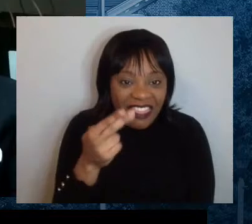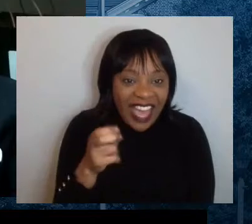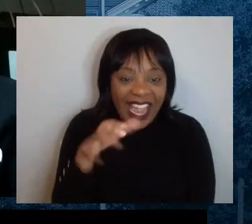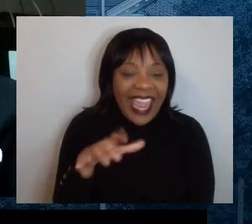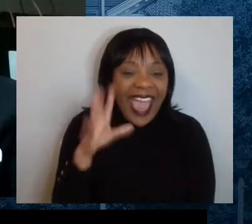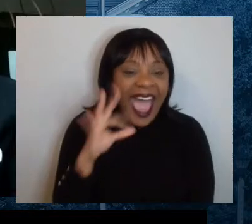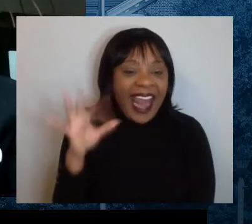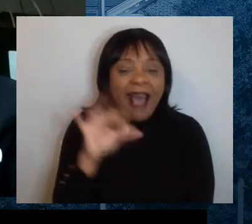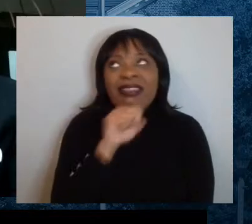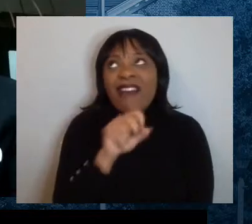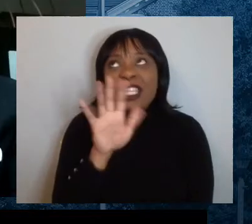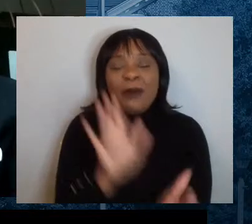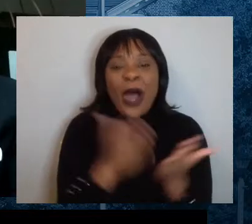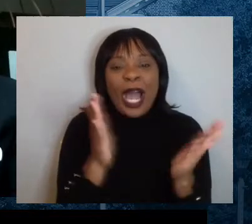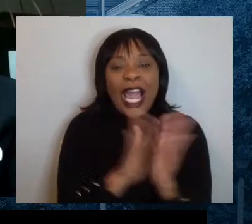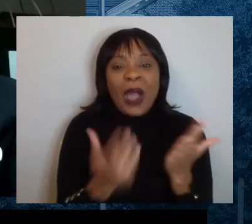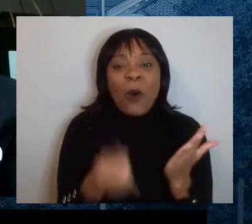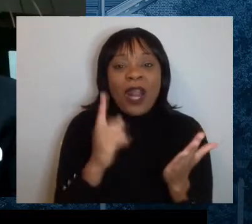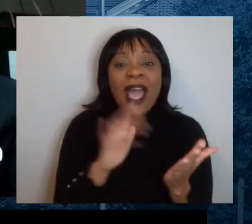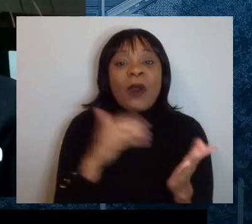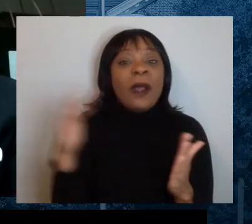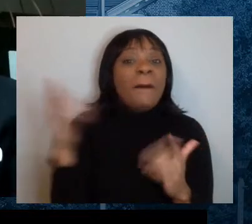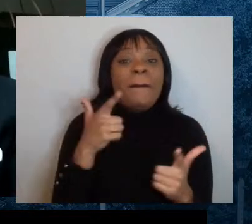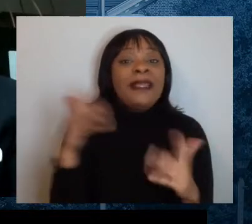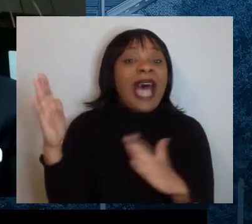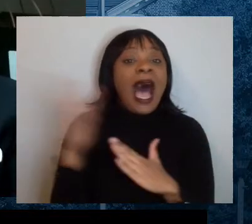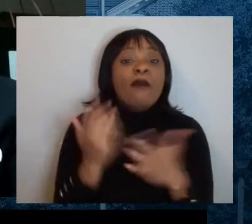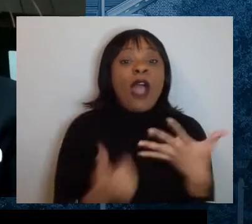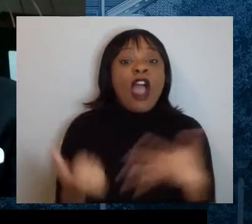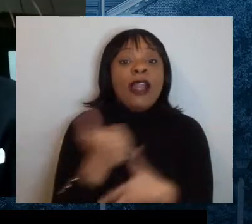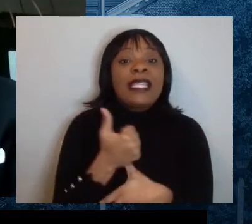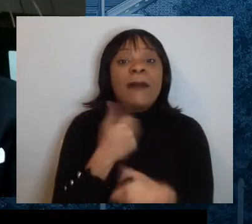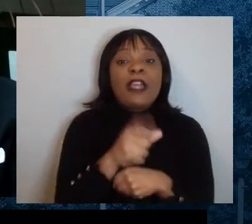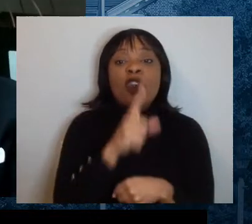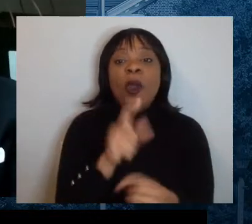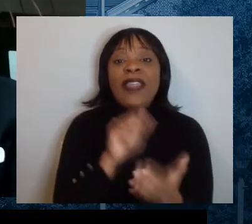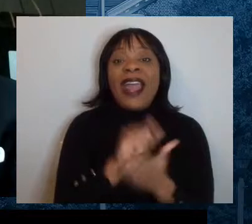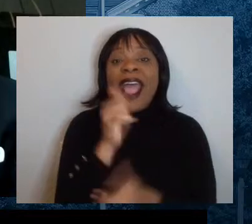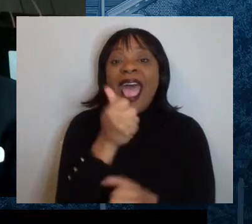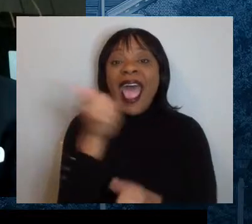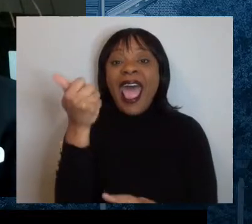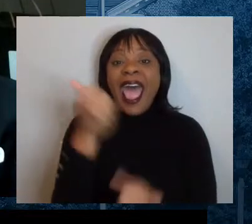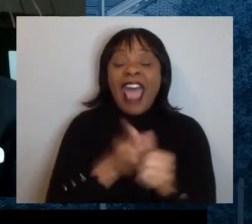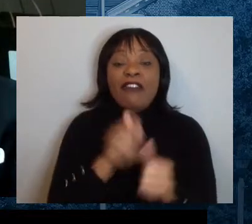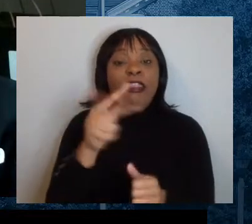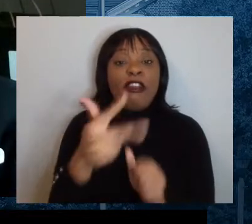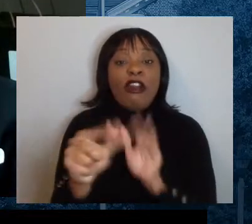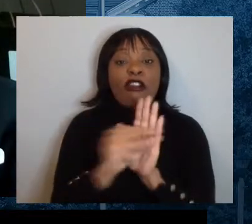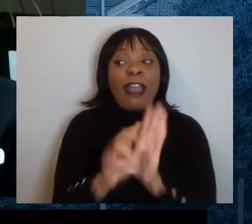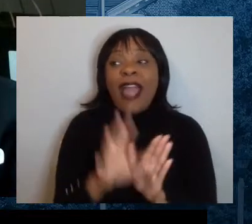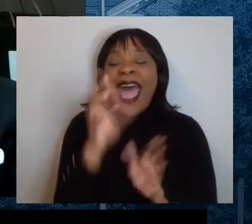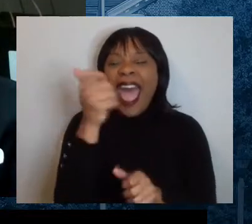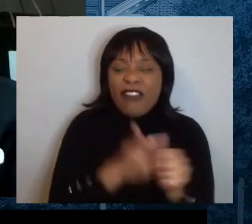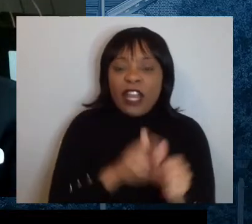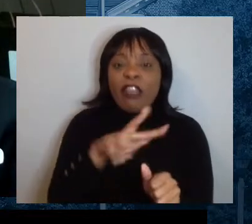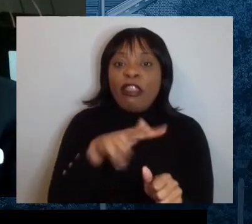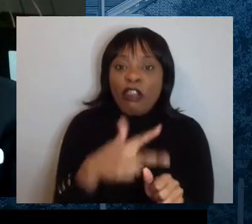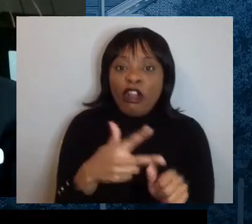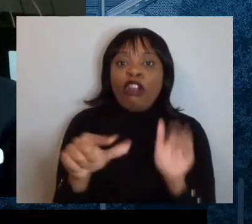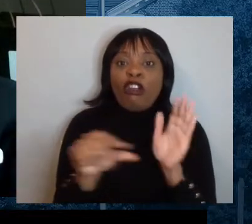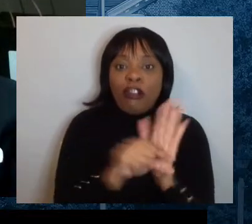our biggest priorities is to make sure that every third grader, every single third grader in our